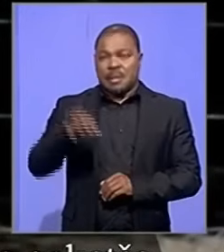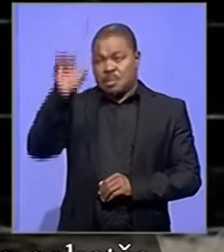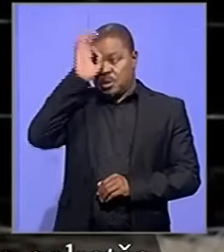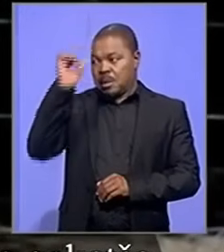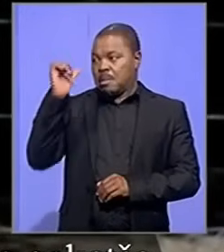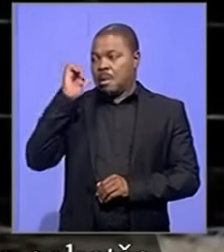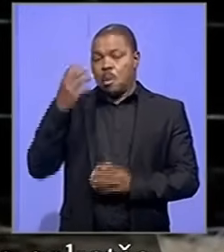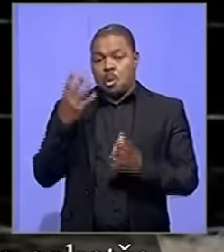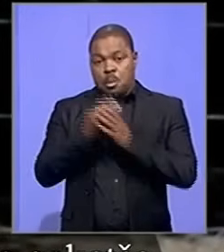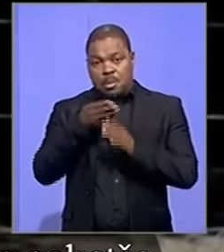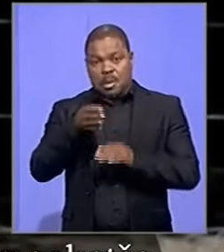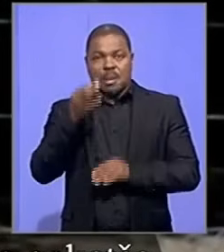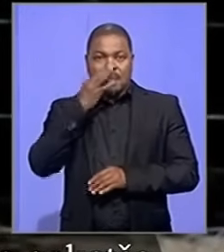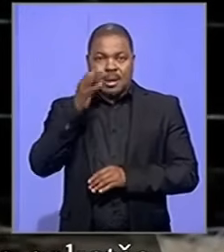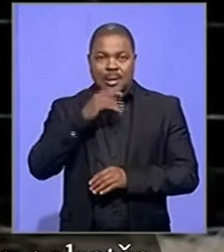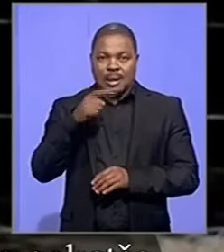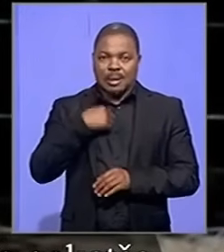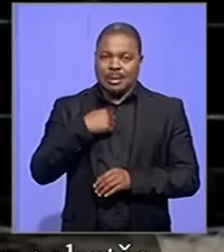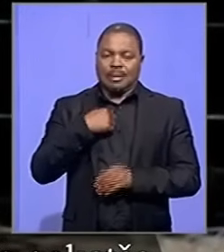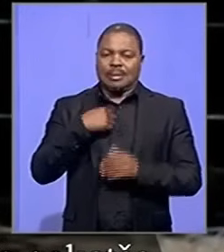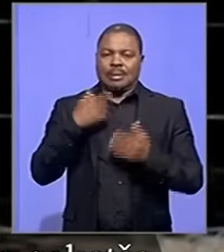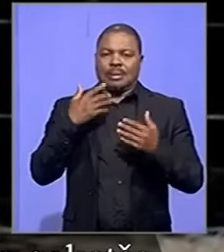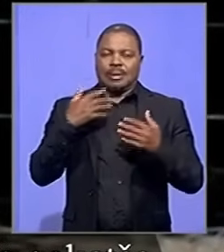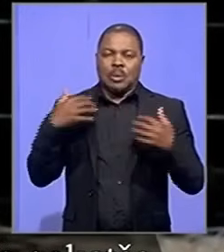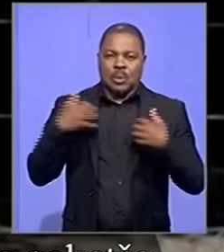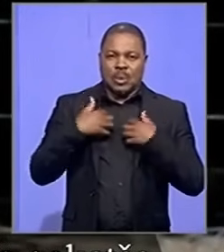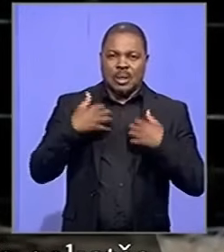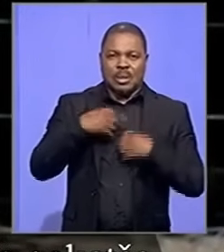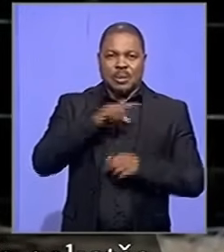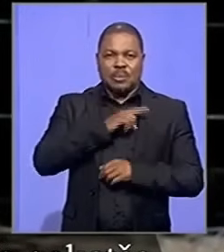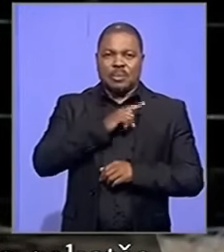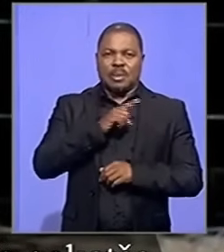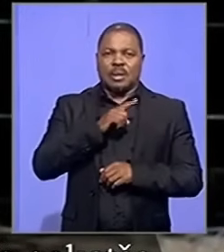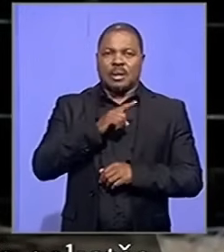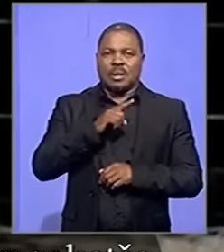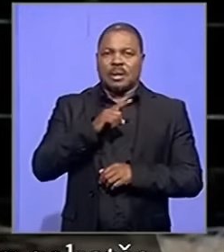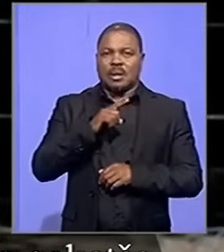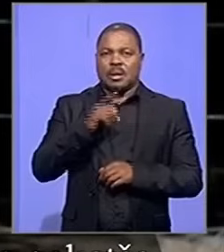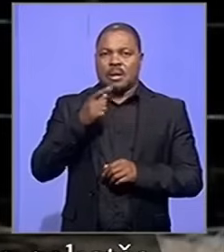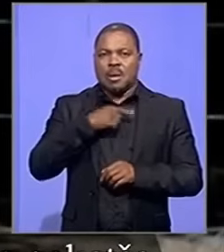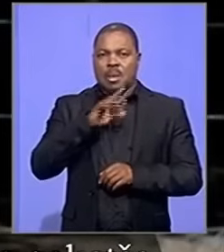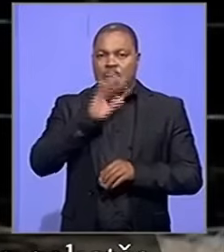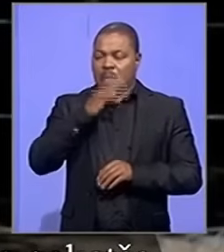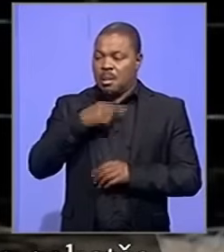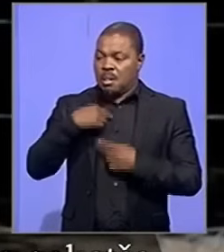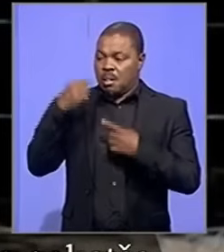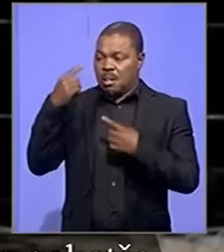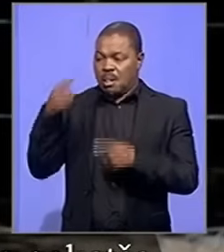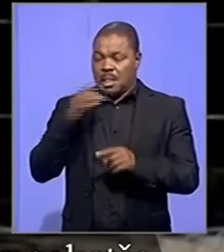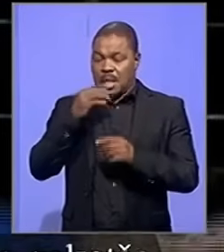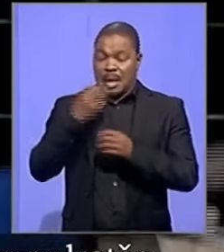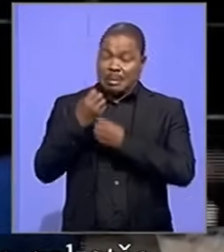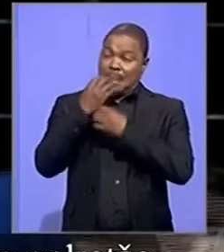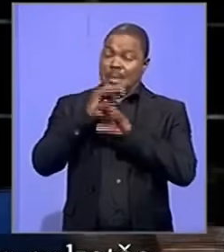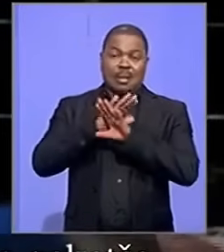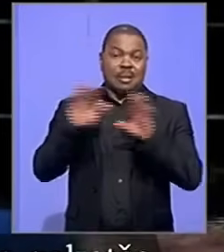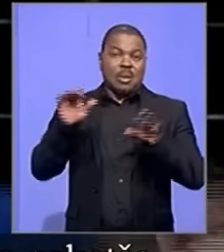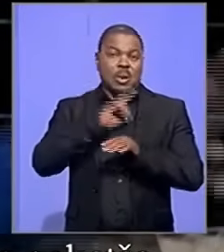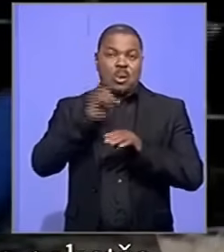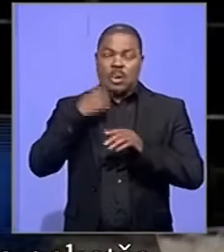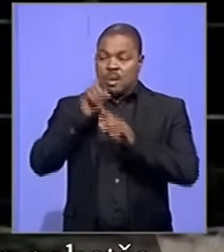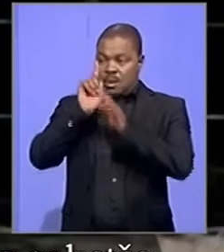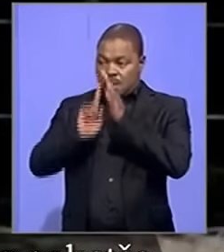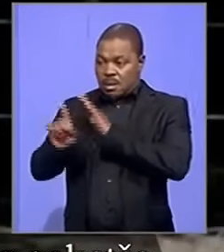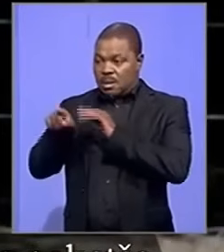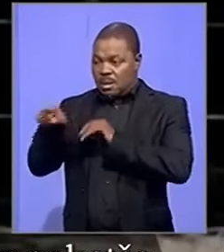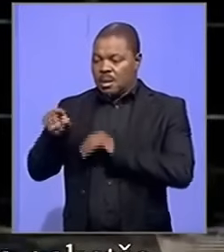le bone mabanne ba re ba tshaba go khotluwa ka go gonywa matlho go neng re le teng re latetse mothako go